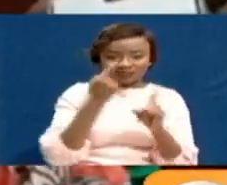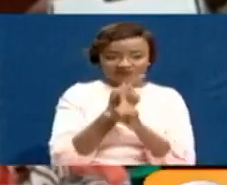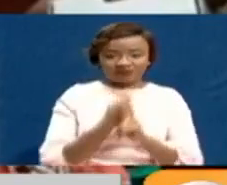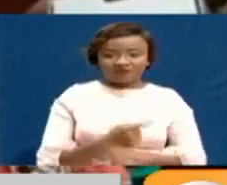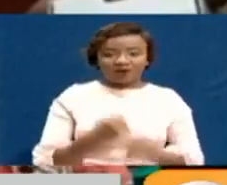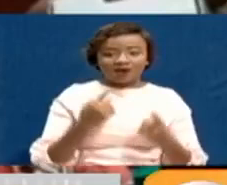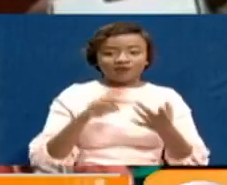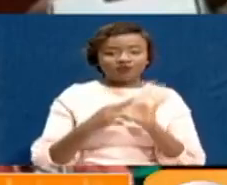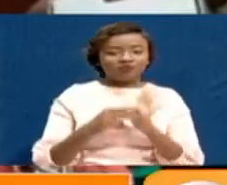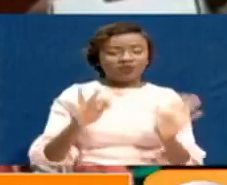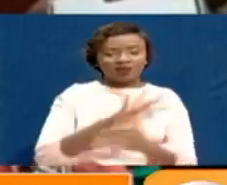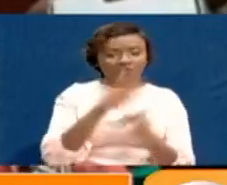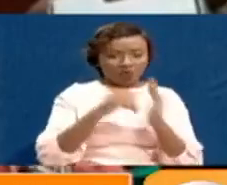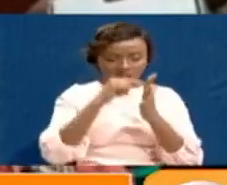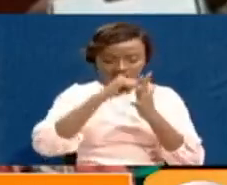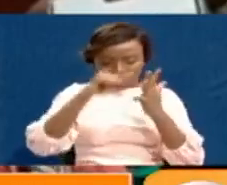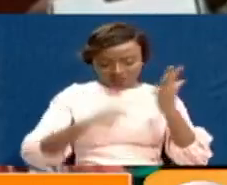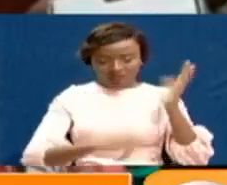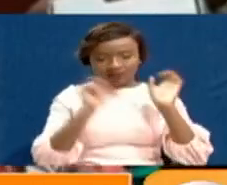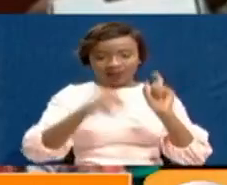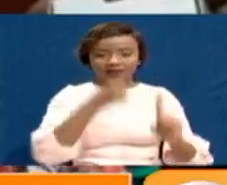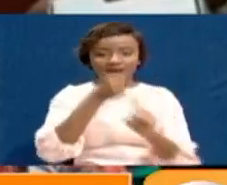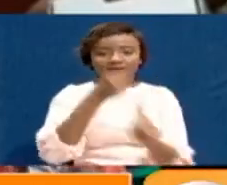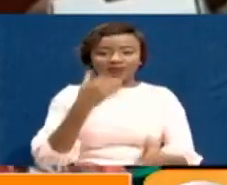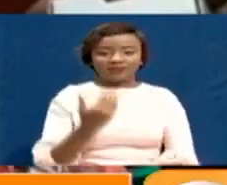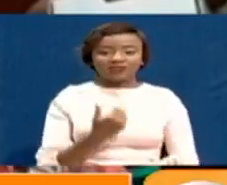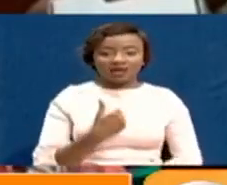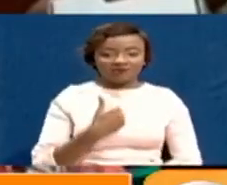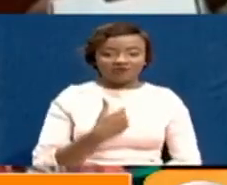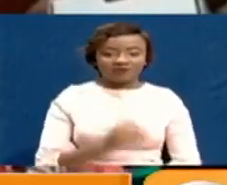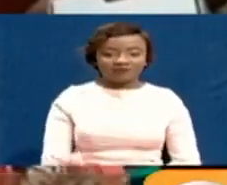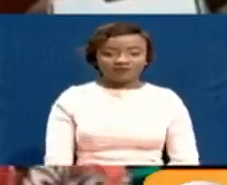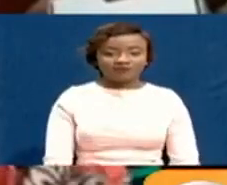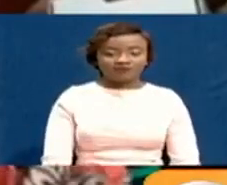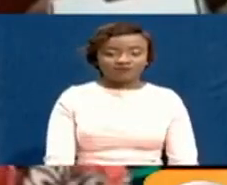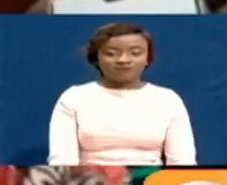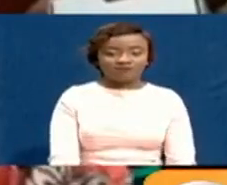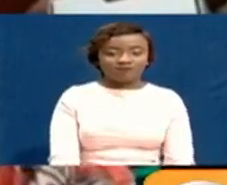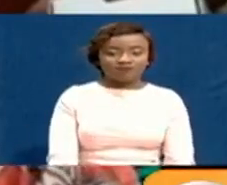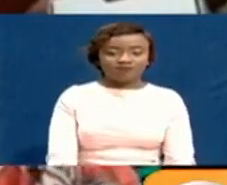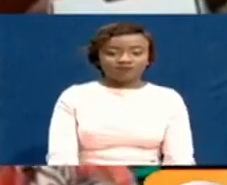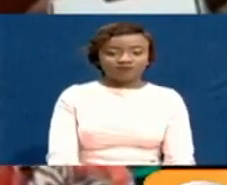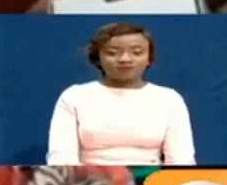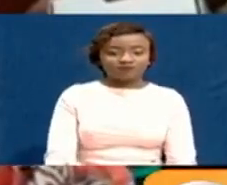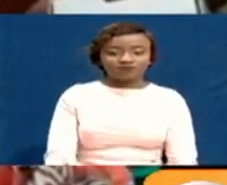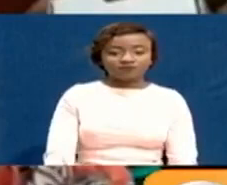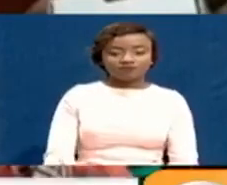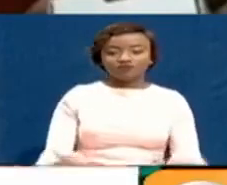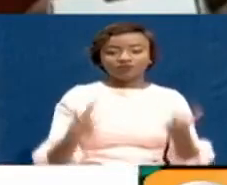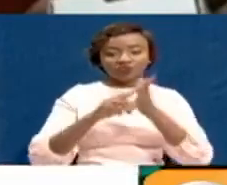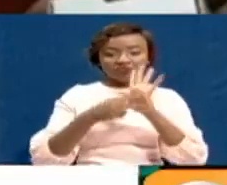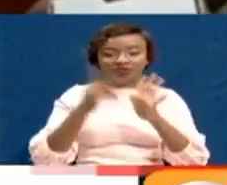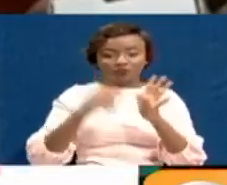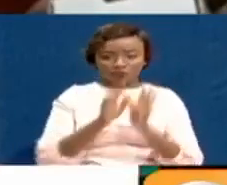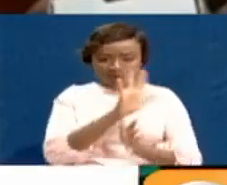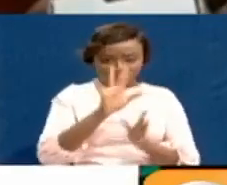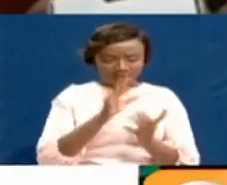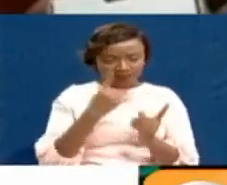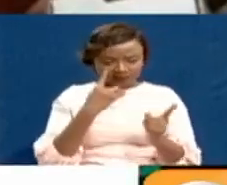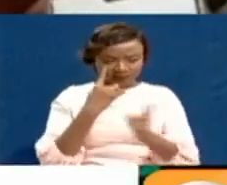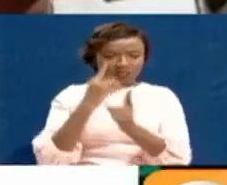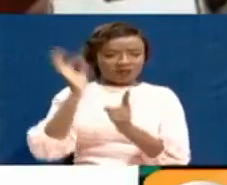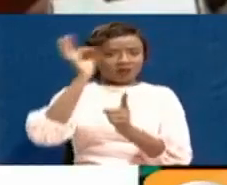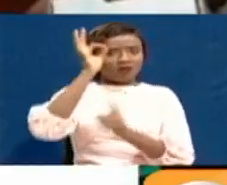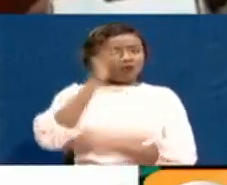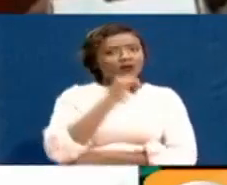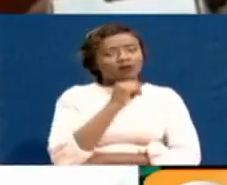actually have an impact on the immune system. So from that point of view, you can actually say that